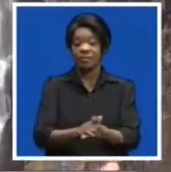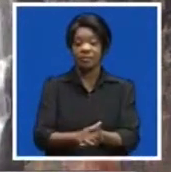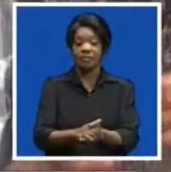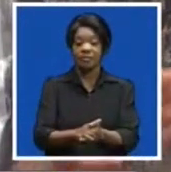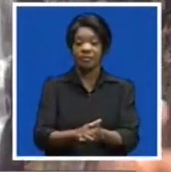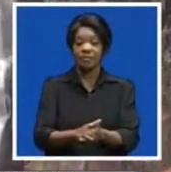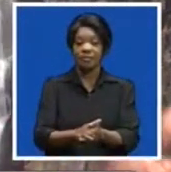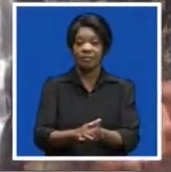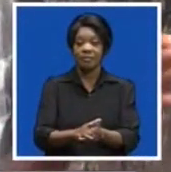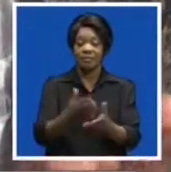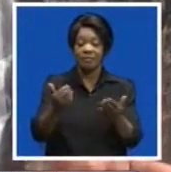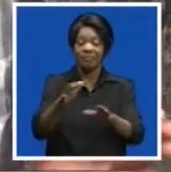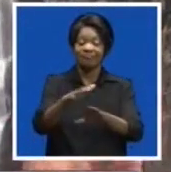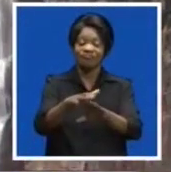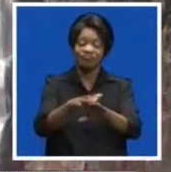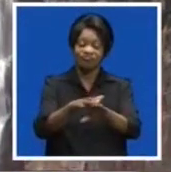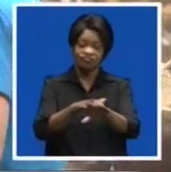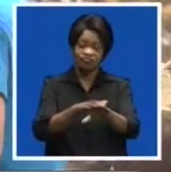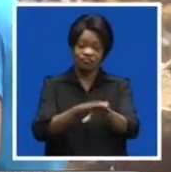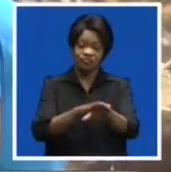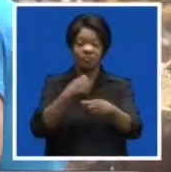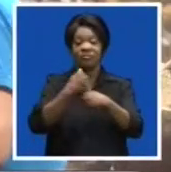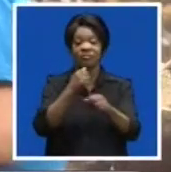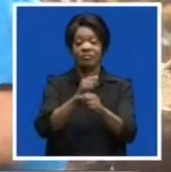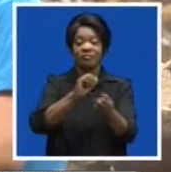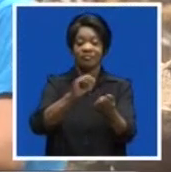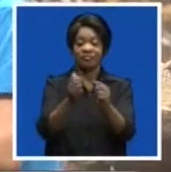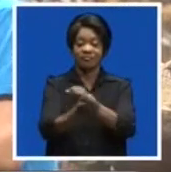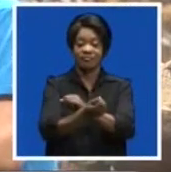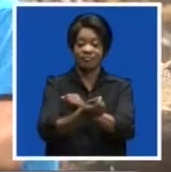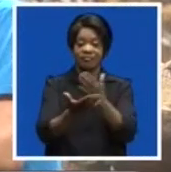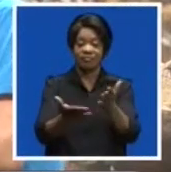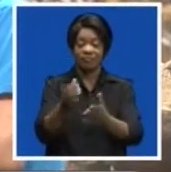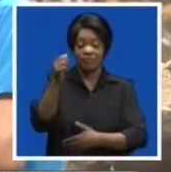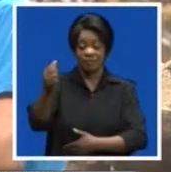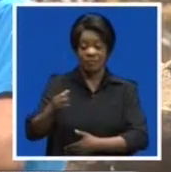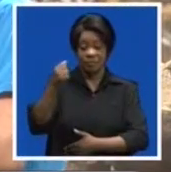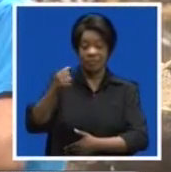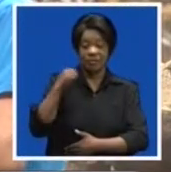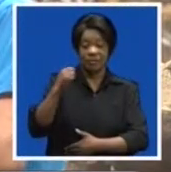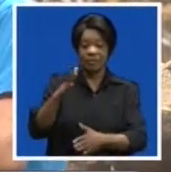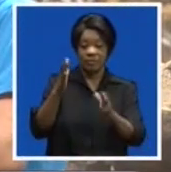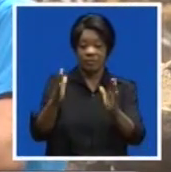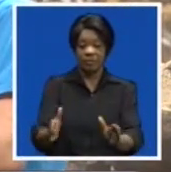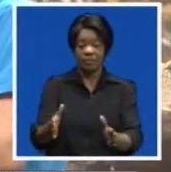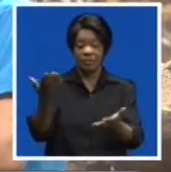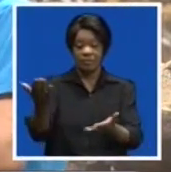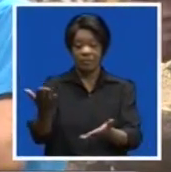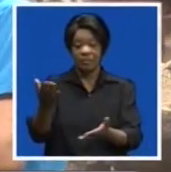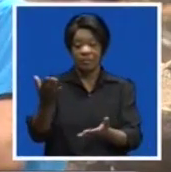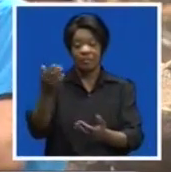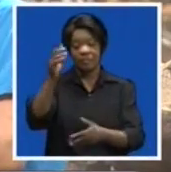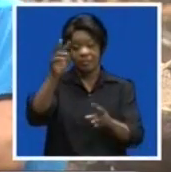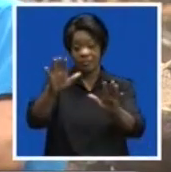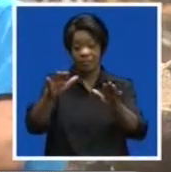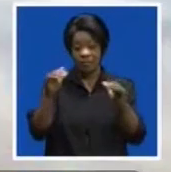the curtain slowly making formation. Julia Pierini, the Chief Executive Officer of BirdLife Zimbabwe, has tips